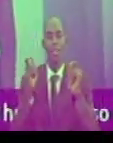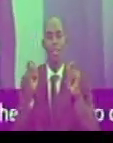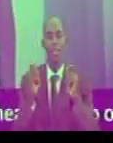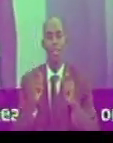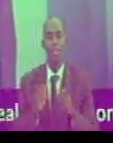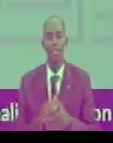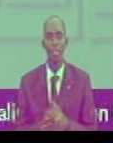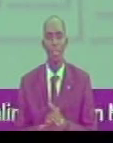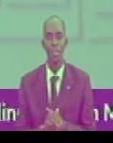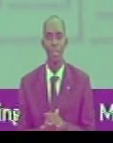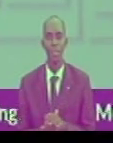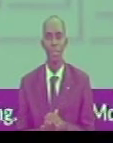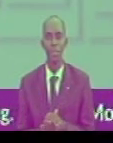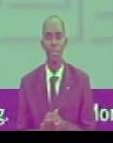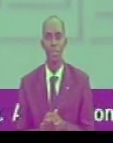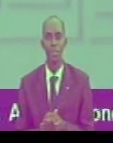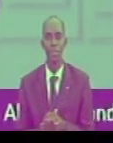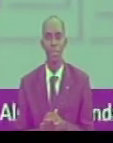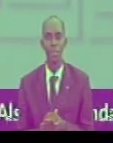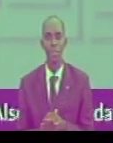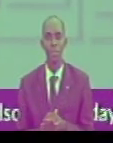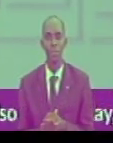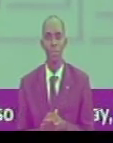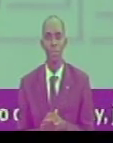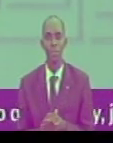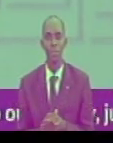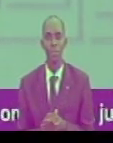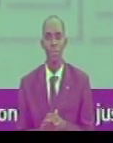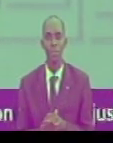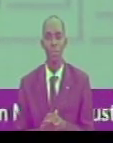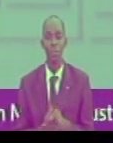Problems gone. What did I say?